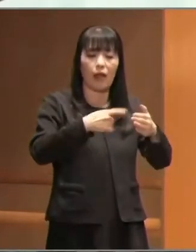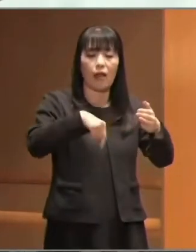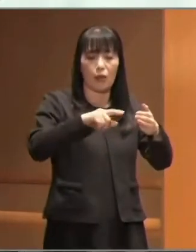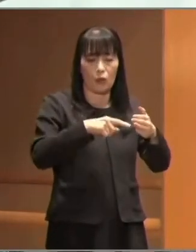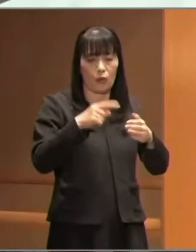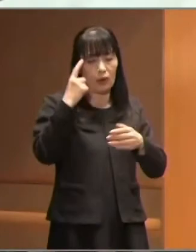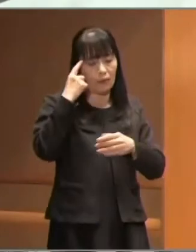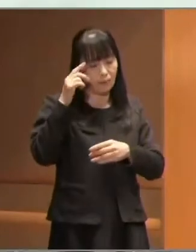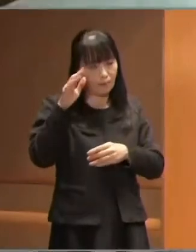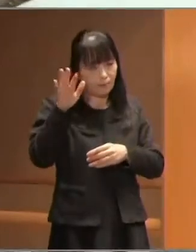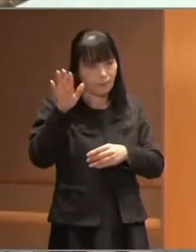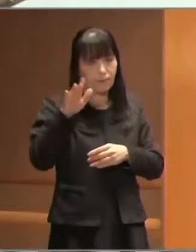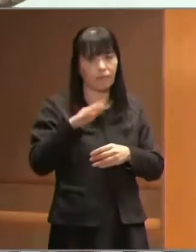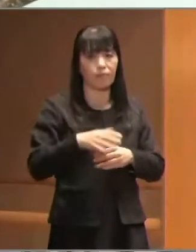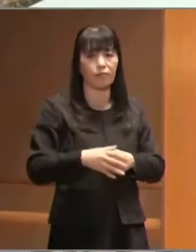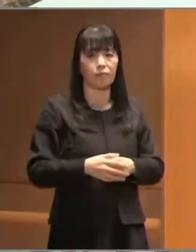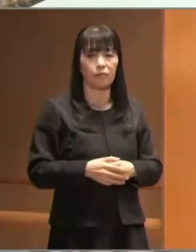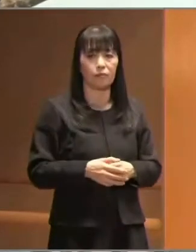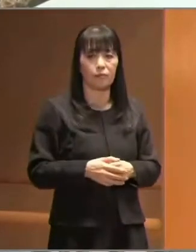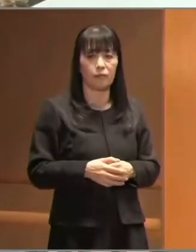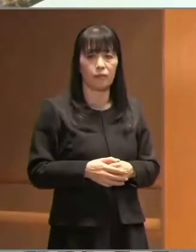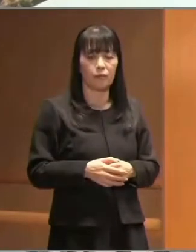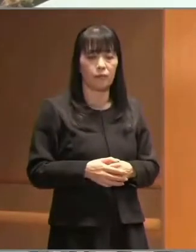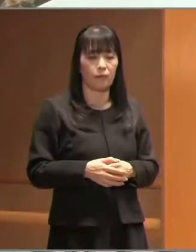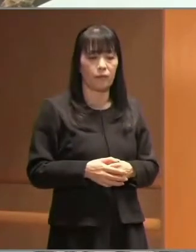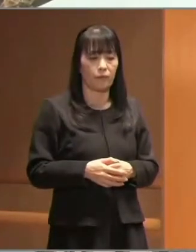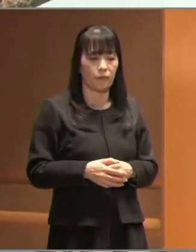Very good old memories I have.